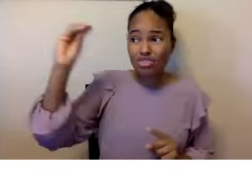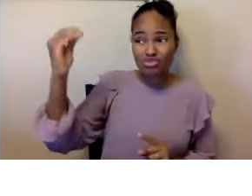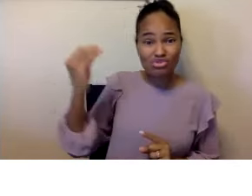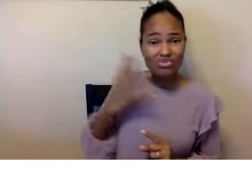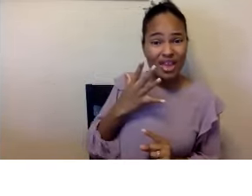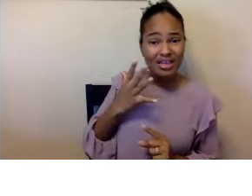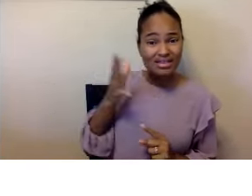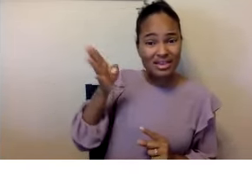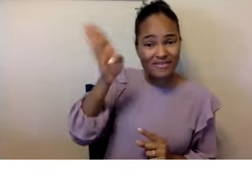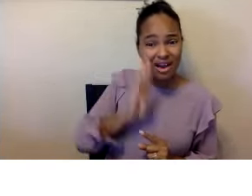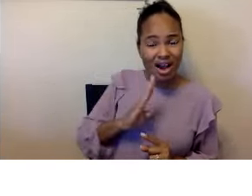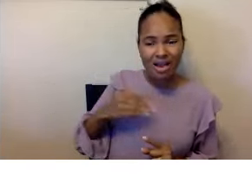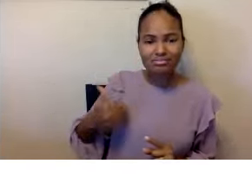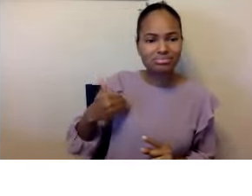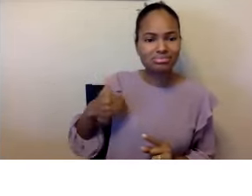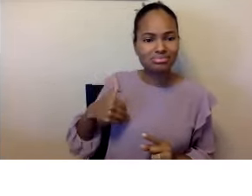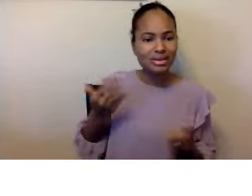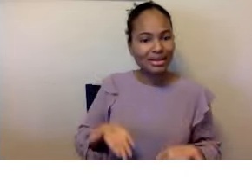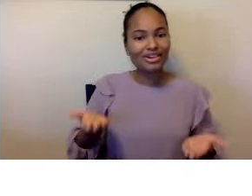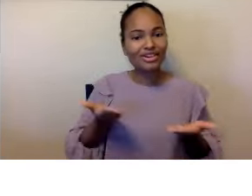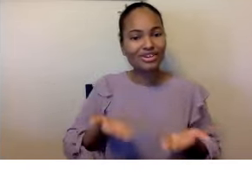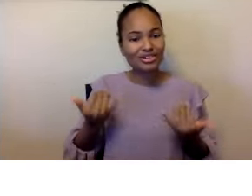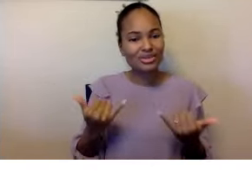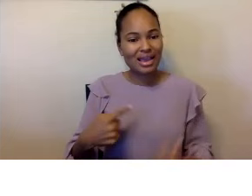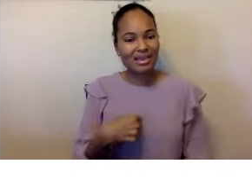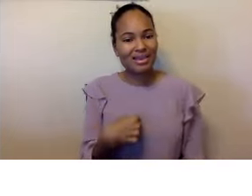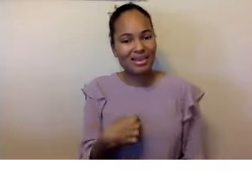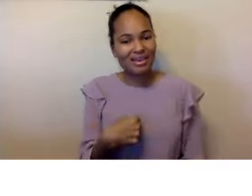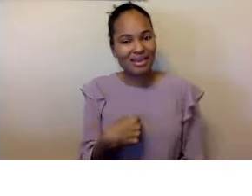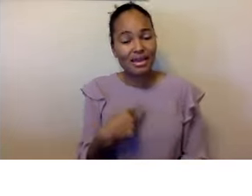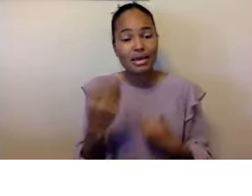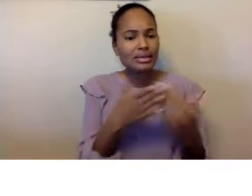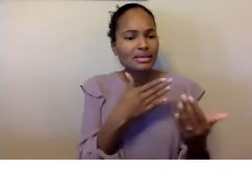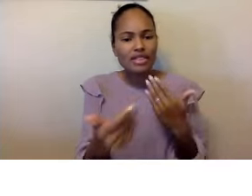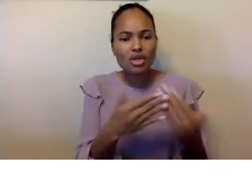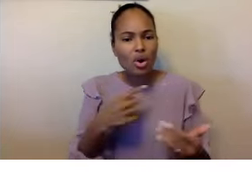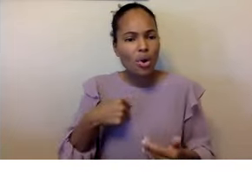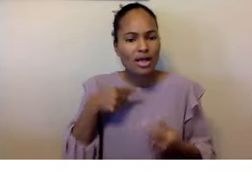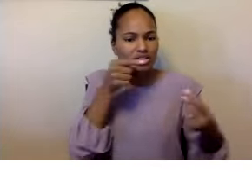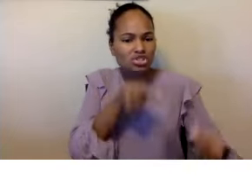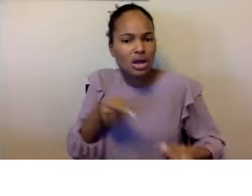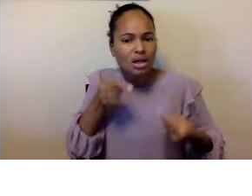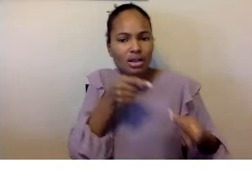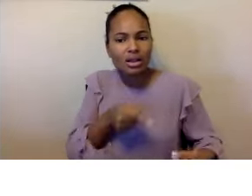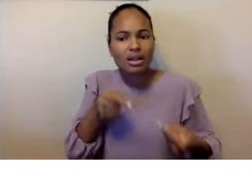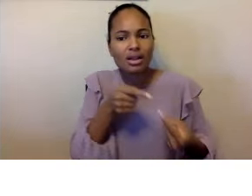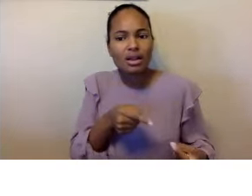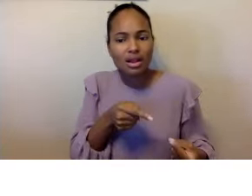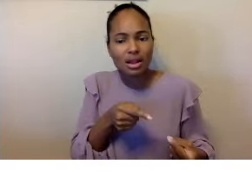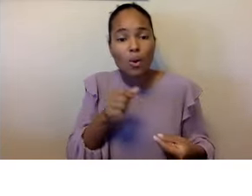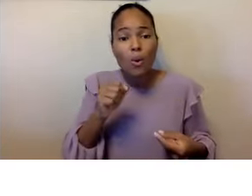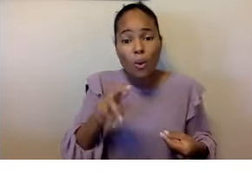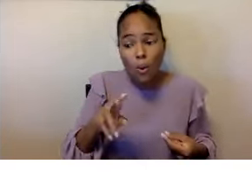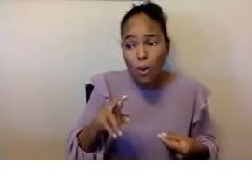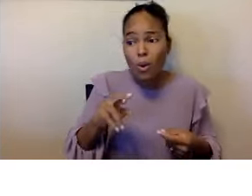even though it can be a struggle for individuals who are